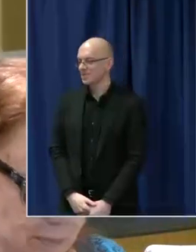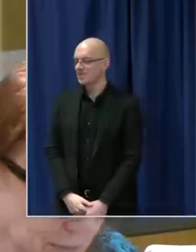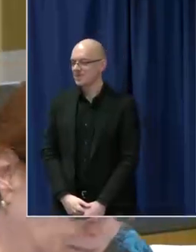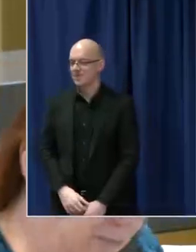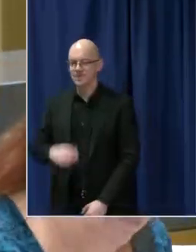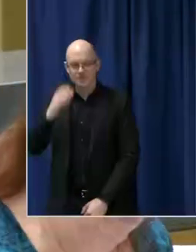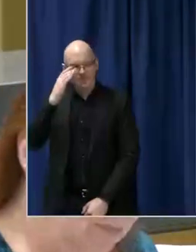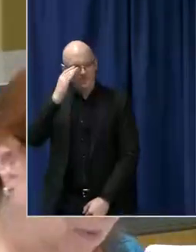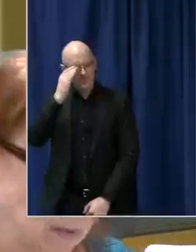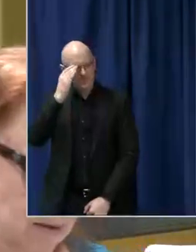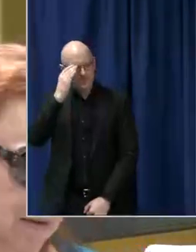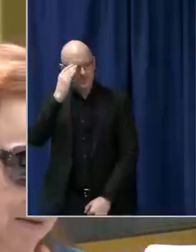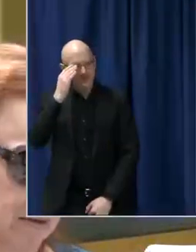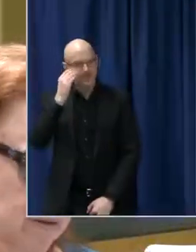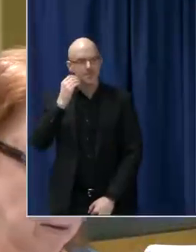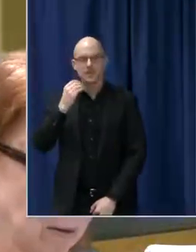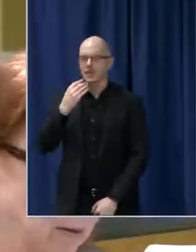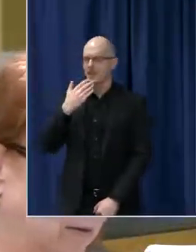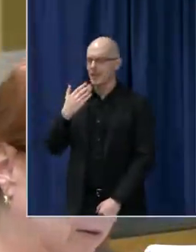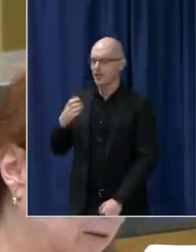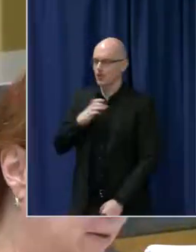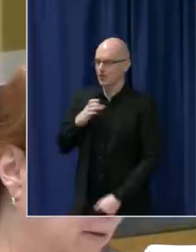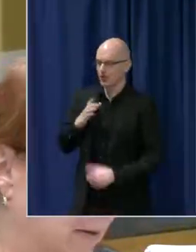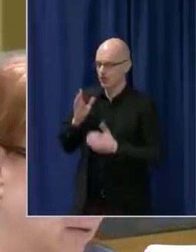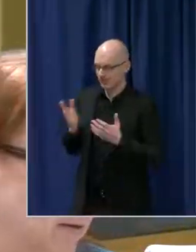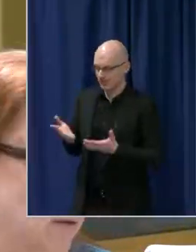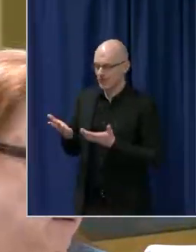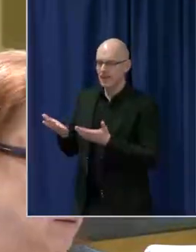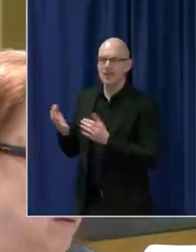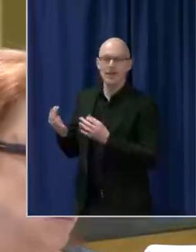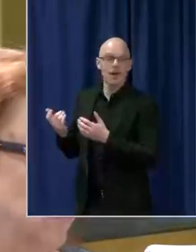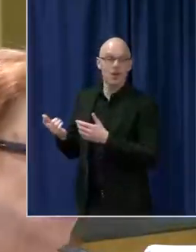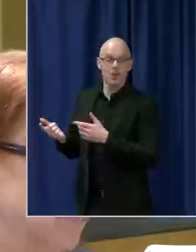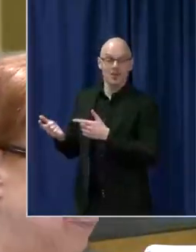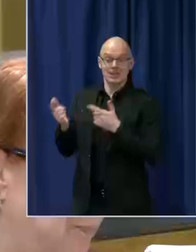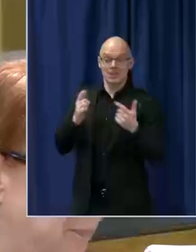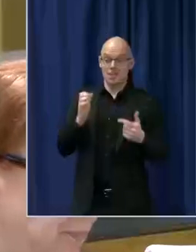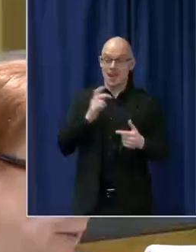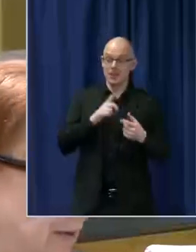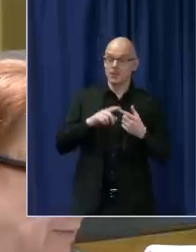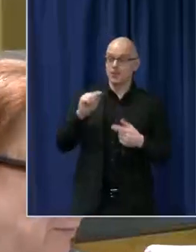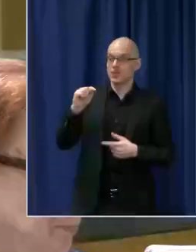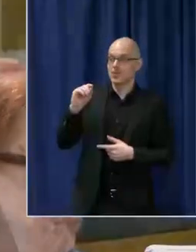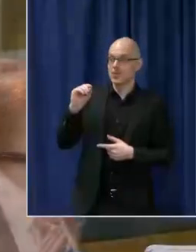Thank you, Commissioner. With that, I will turn it back to Tom.